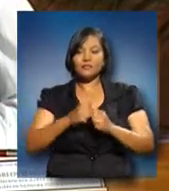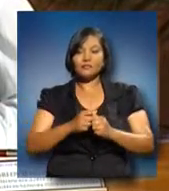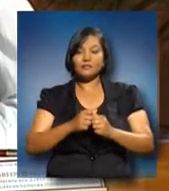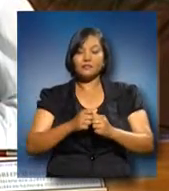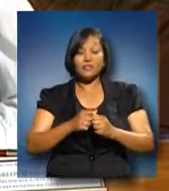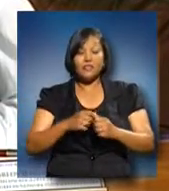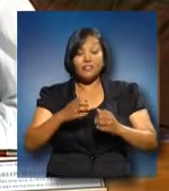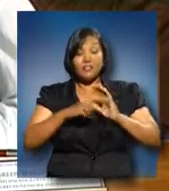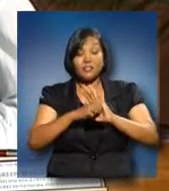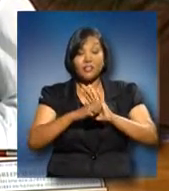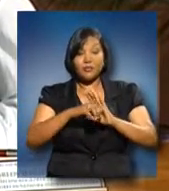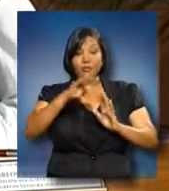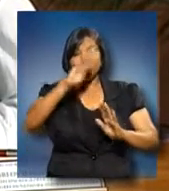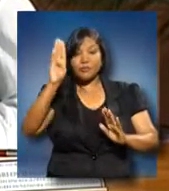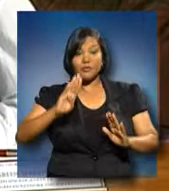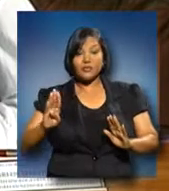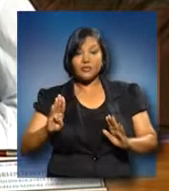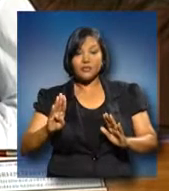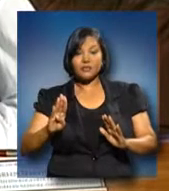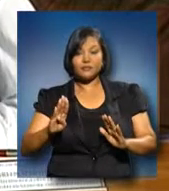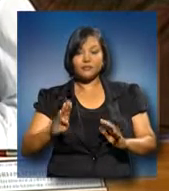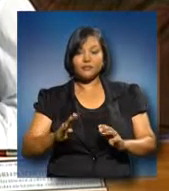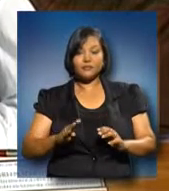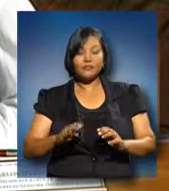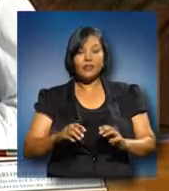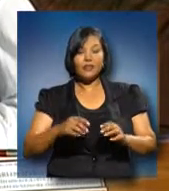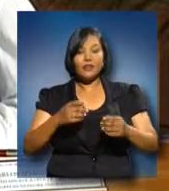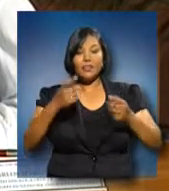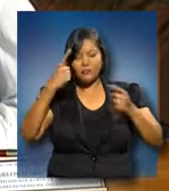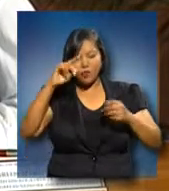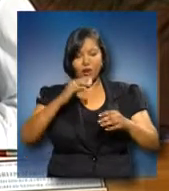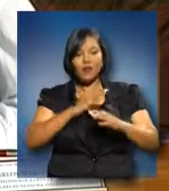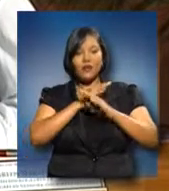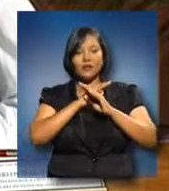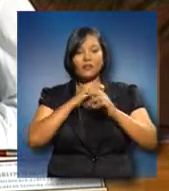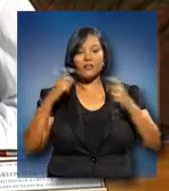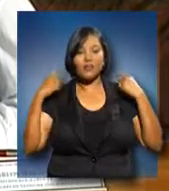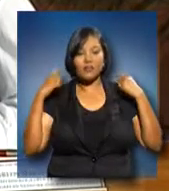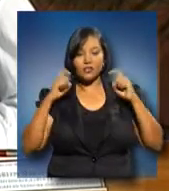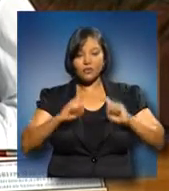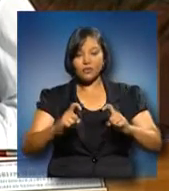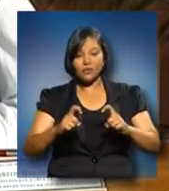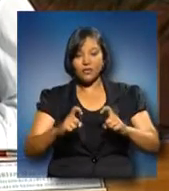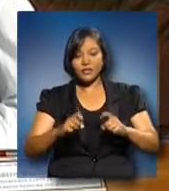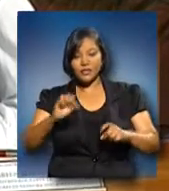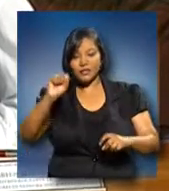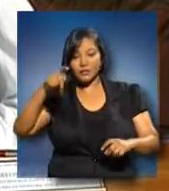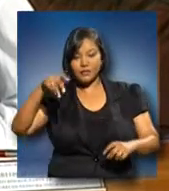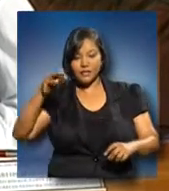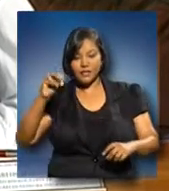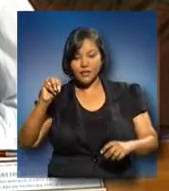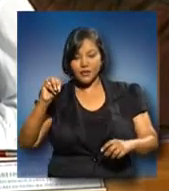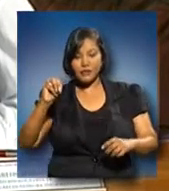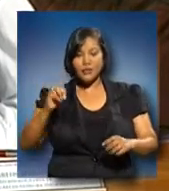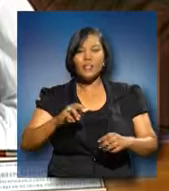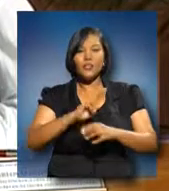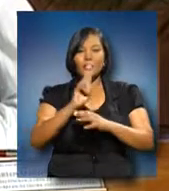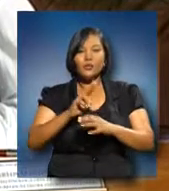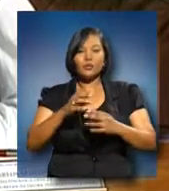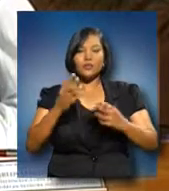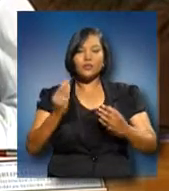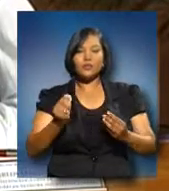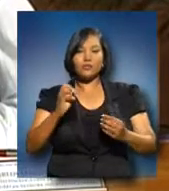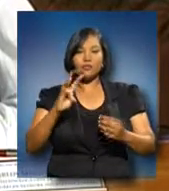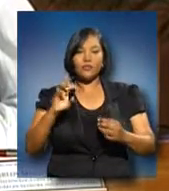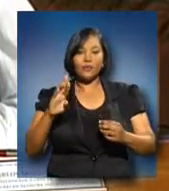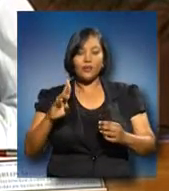example, for controlling spam, basically filtering out port 25, you know, what is